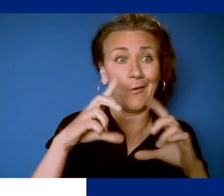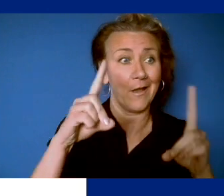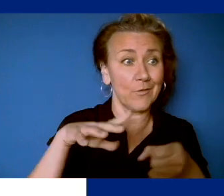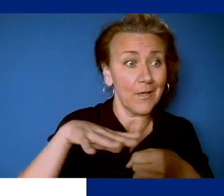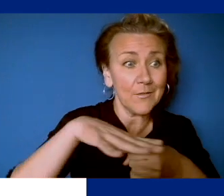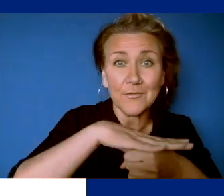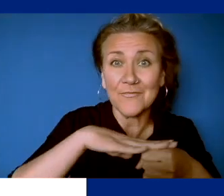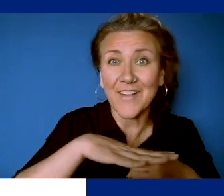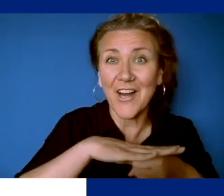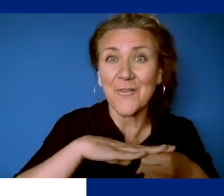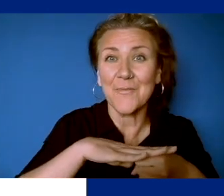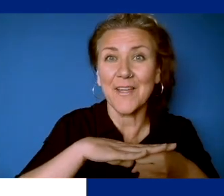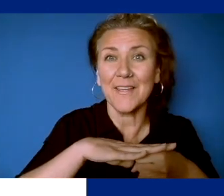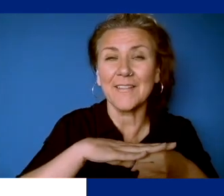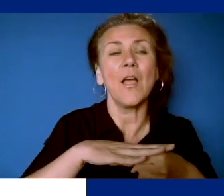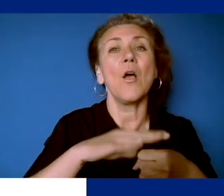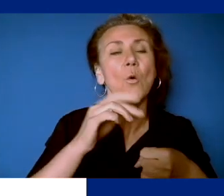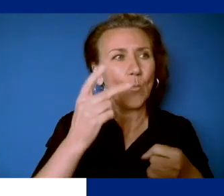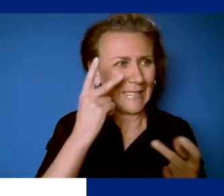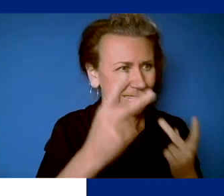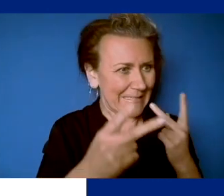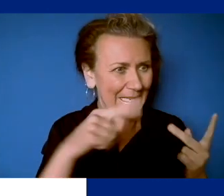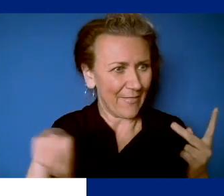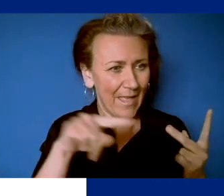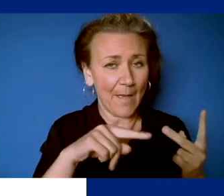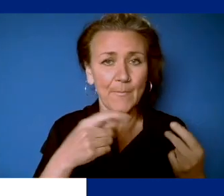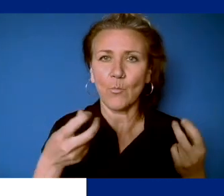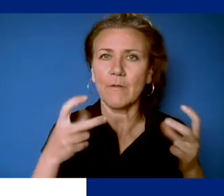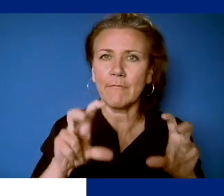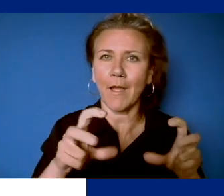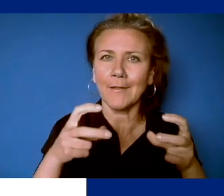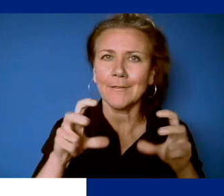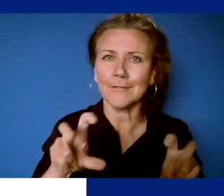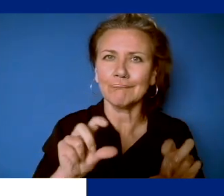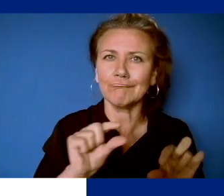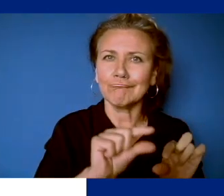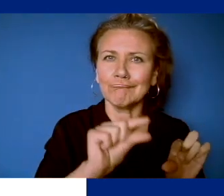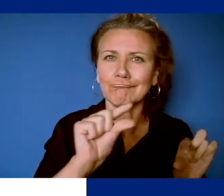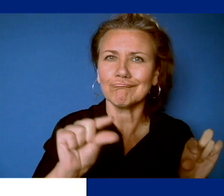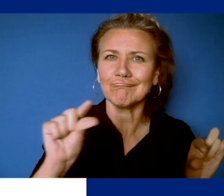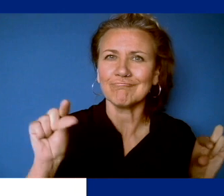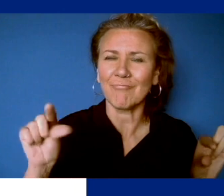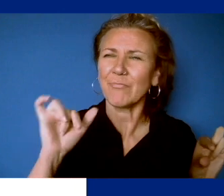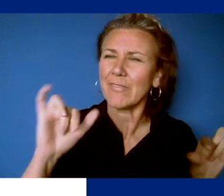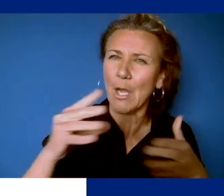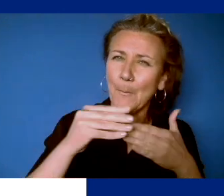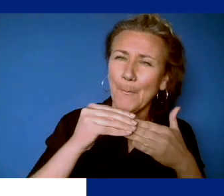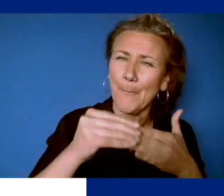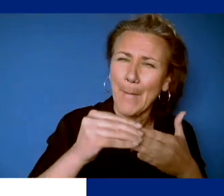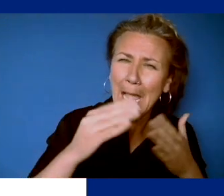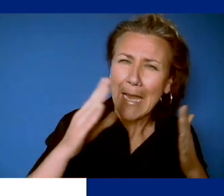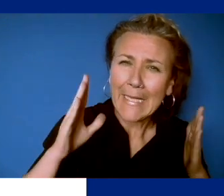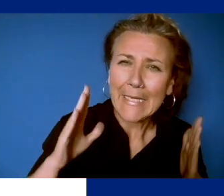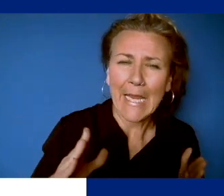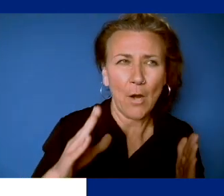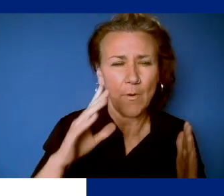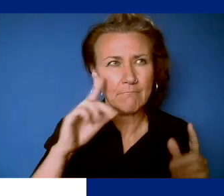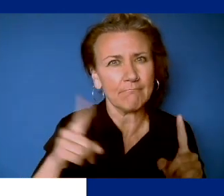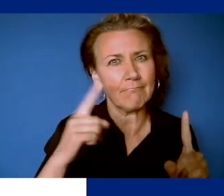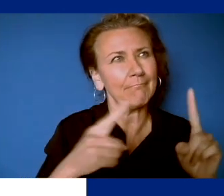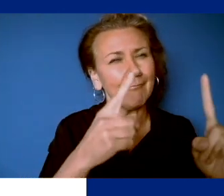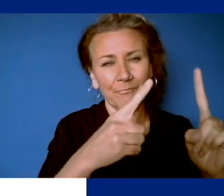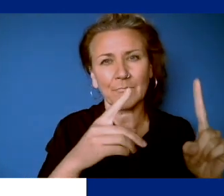their educational settings, and we fund them. We fund women that are pioneering and they